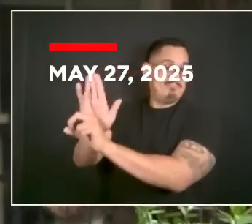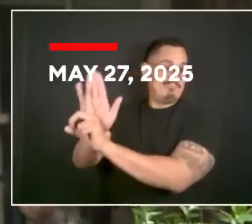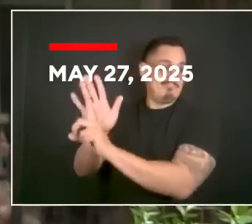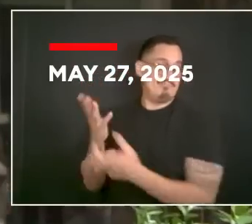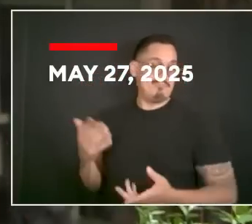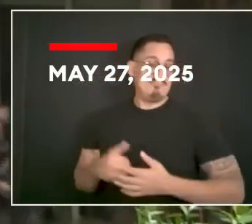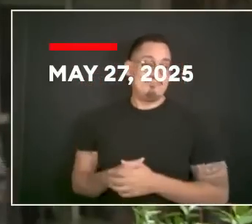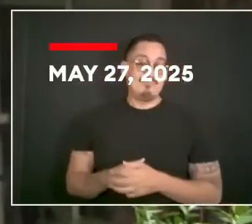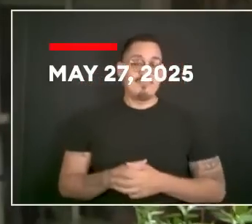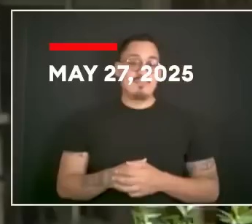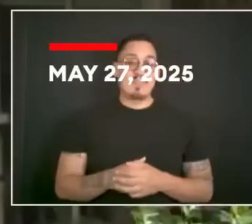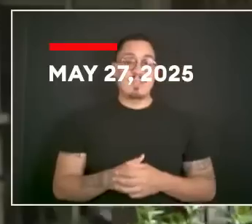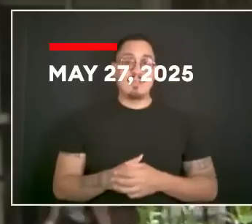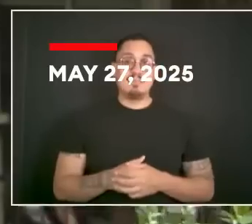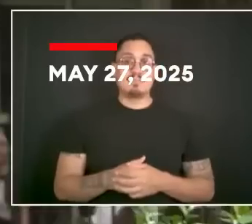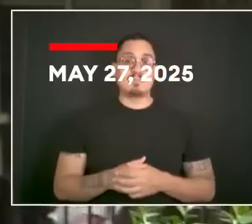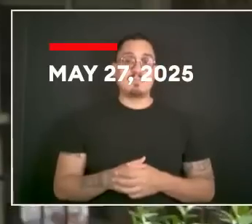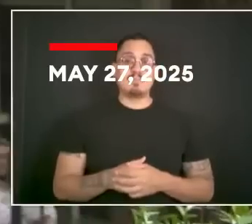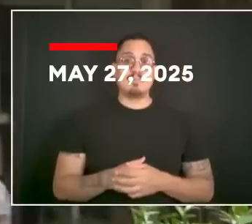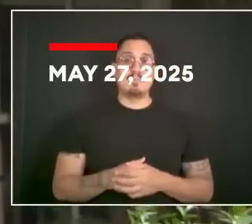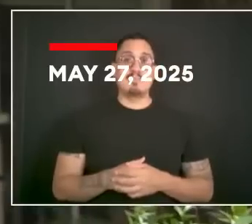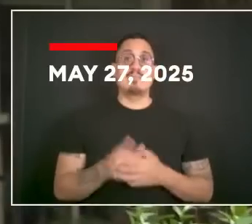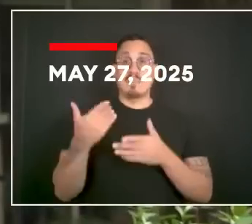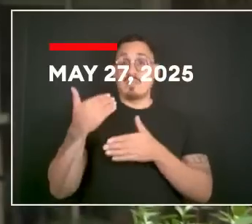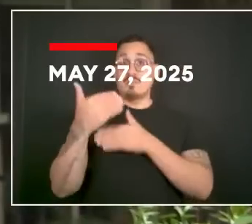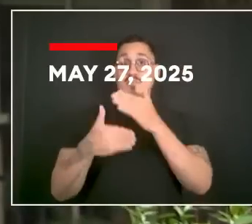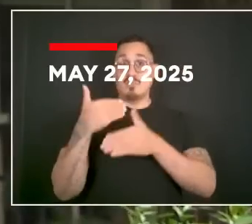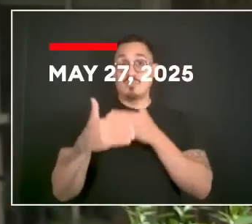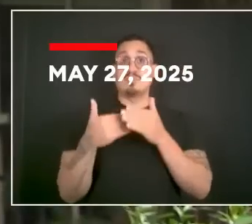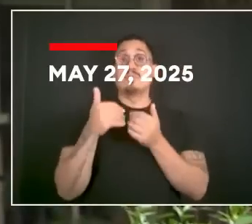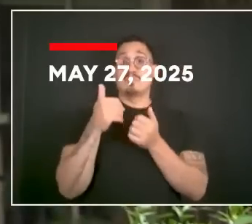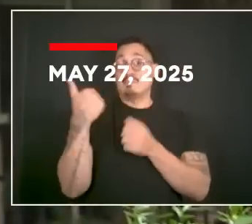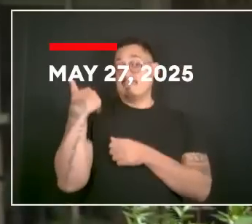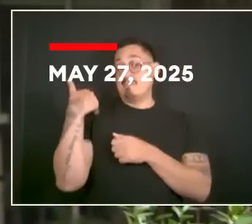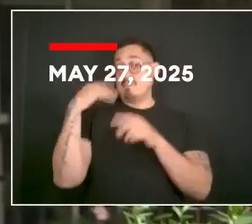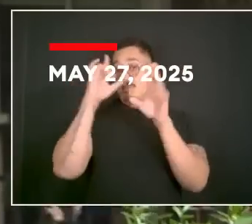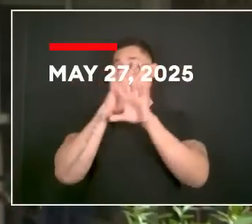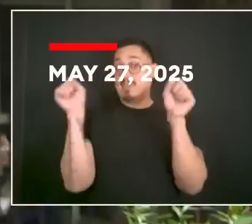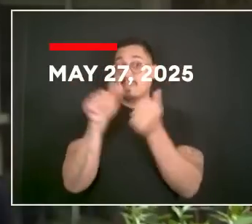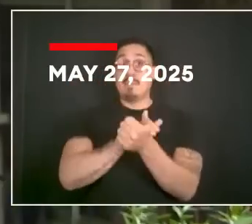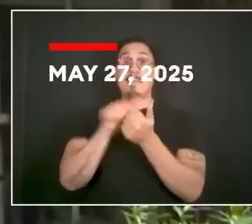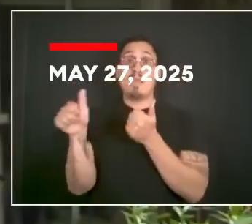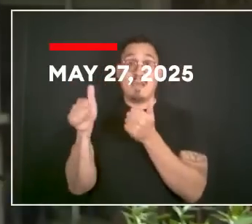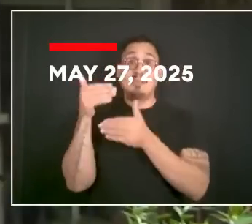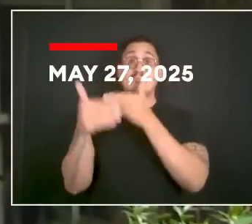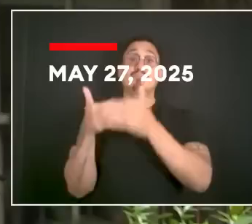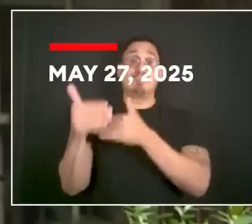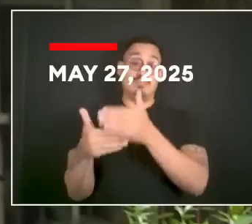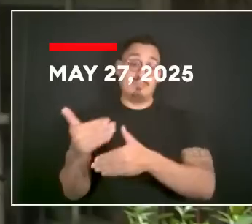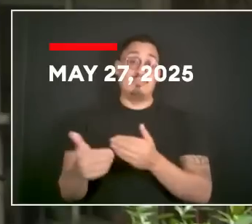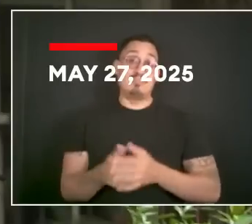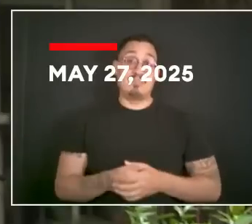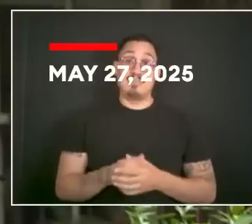the procedure was passed under the previous administration. I march every day, every year in the Columbus Day Parade,